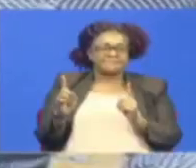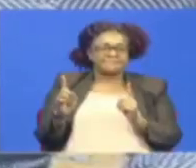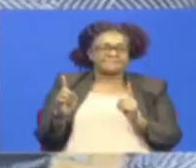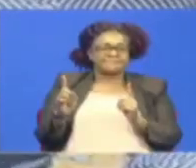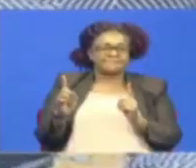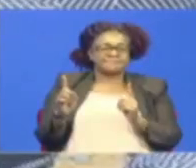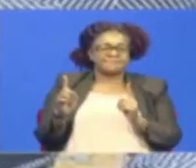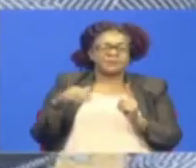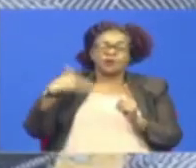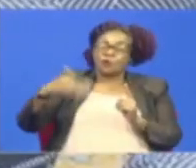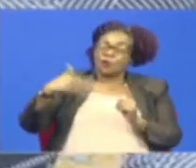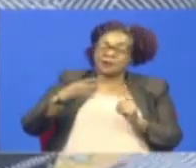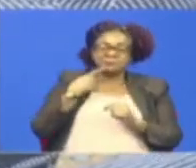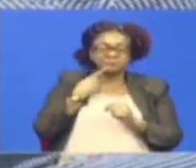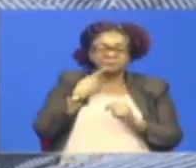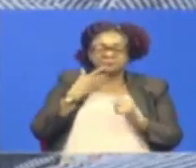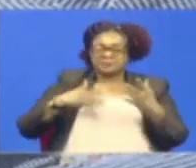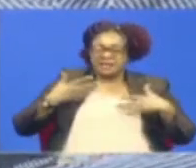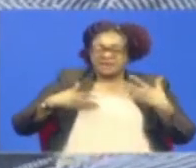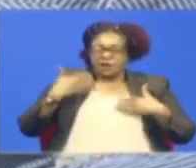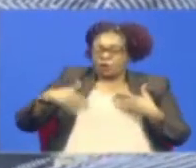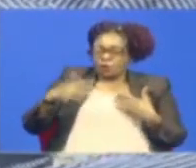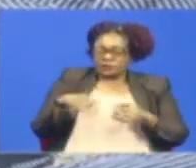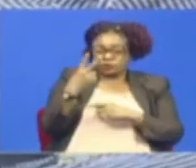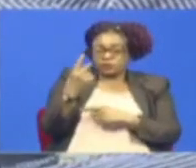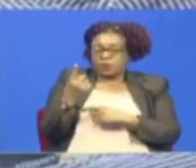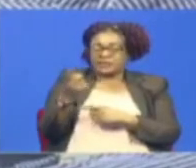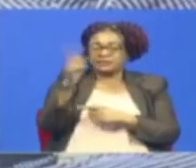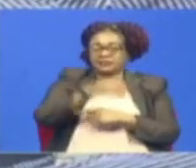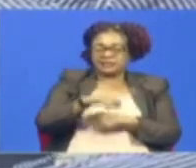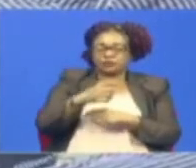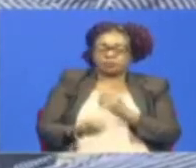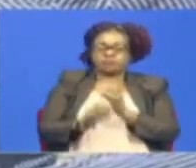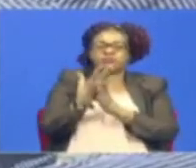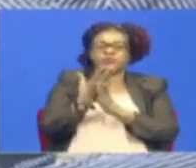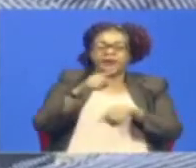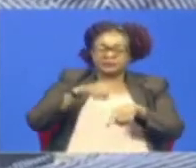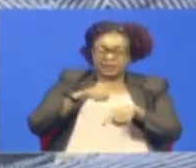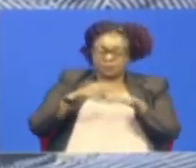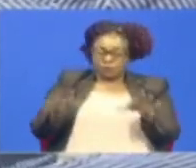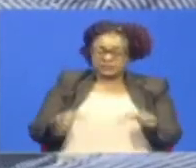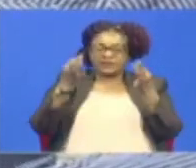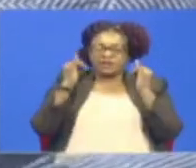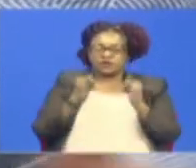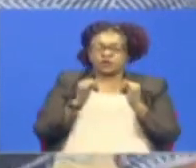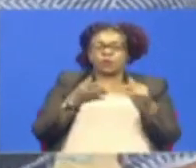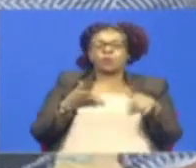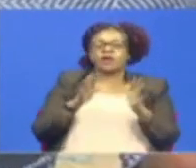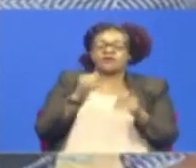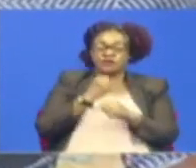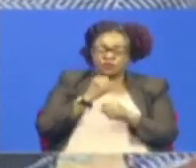They always say that behavior takes 21 days to form, that whenever people discover that the new way of doing things is